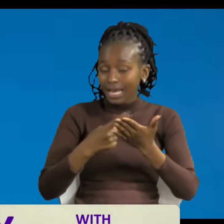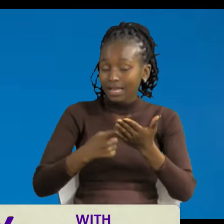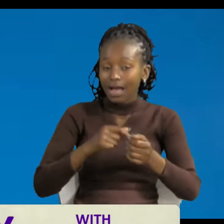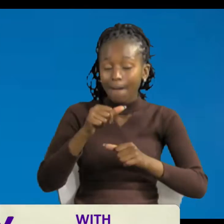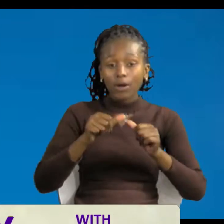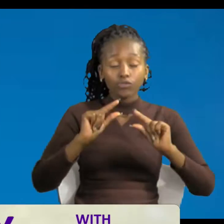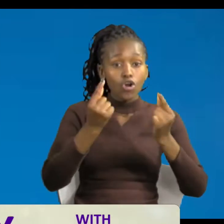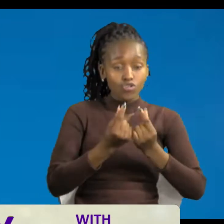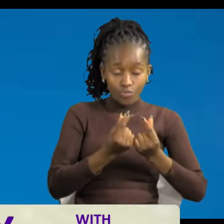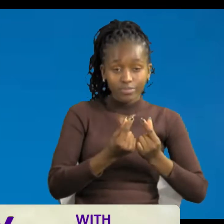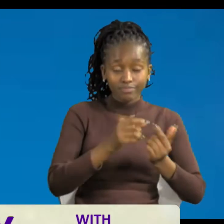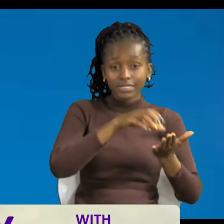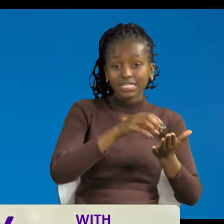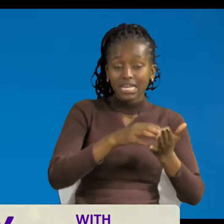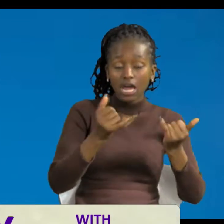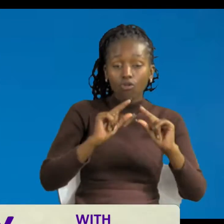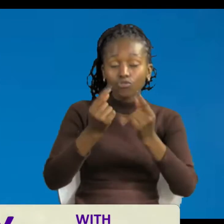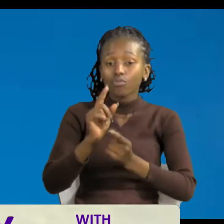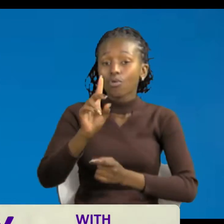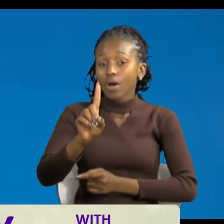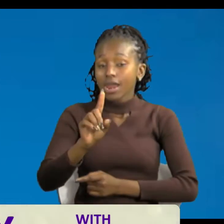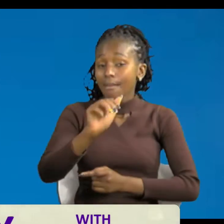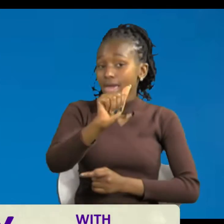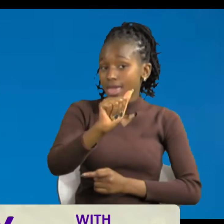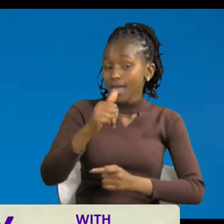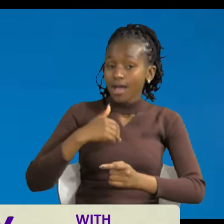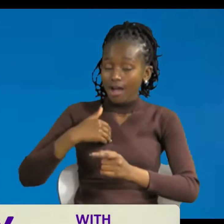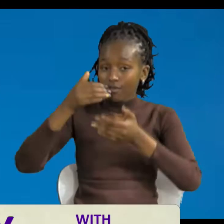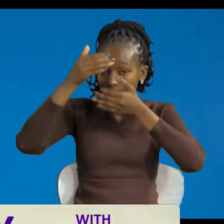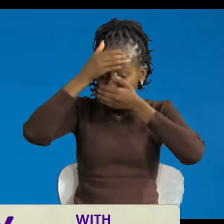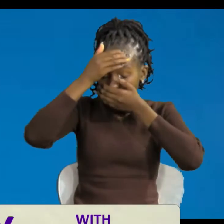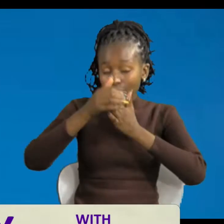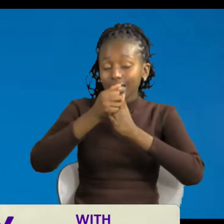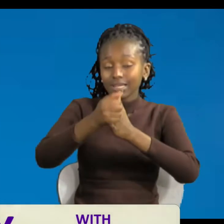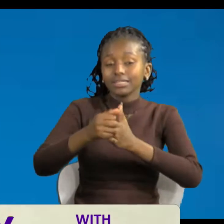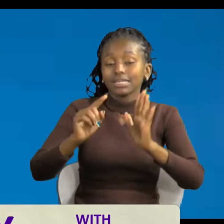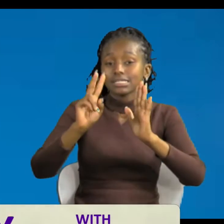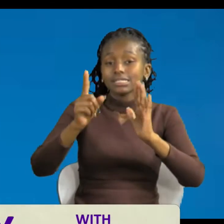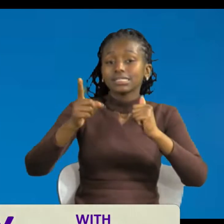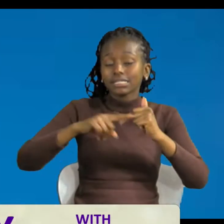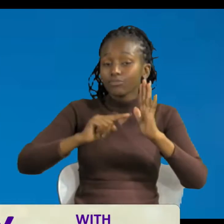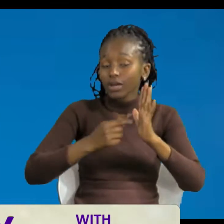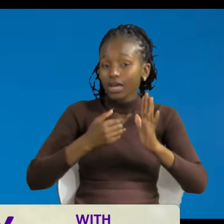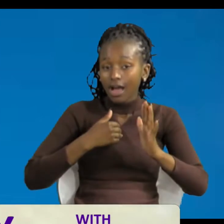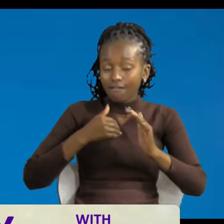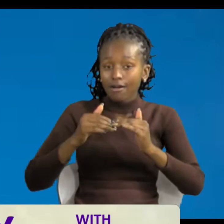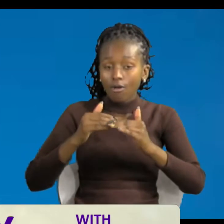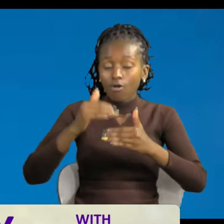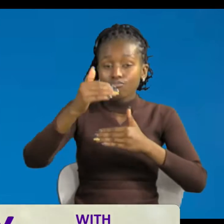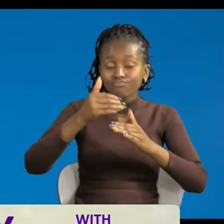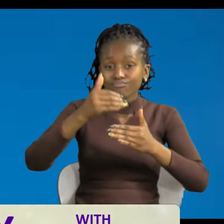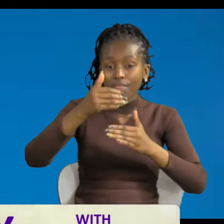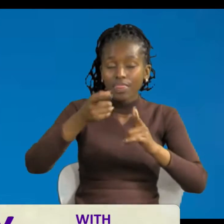faring on. In Group 1, surprisingly, just like I told you in Group A, Morocco are leading with 6 points ahead of Ecuador, who are